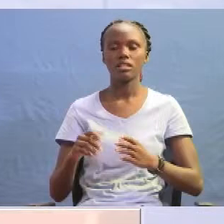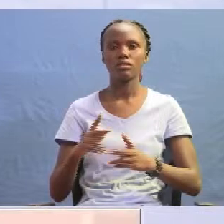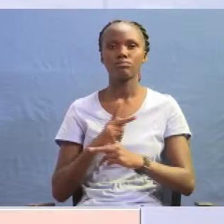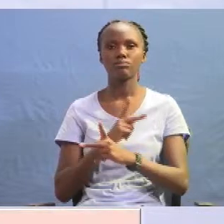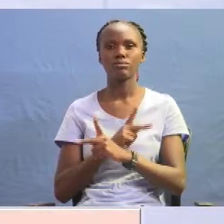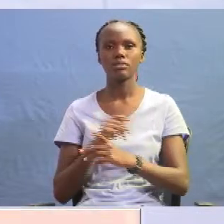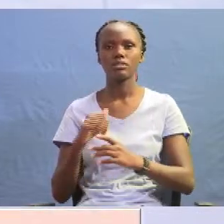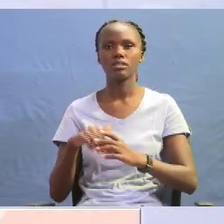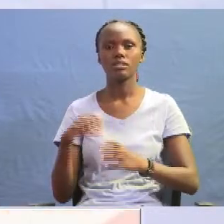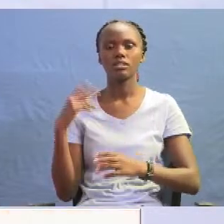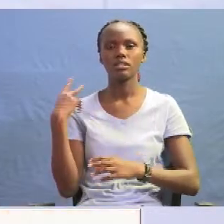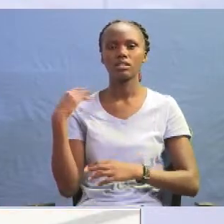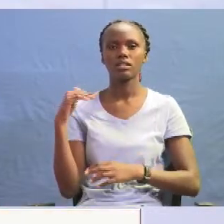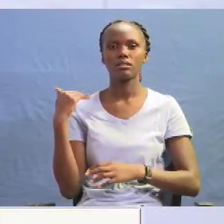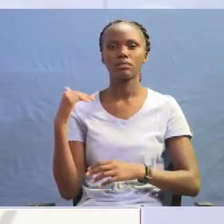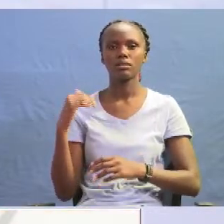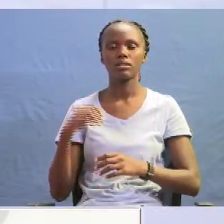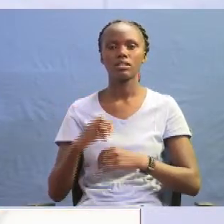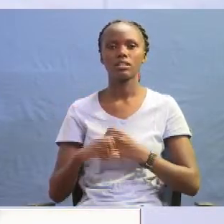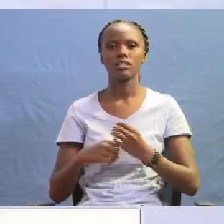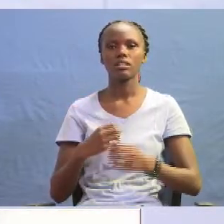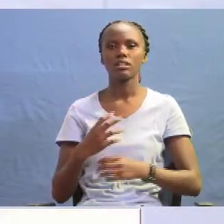the Terrorism Act of